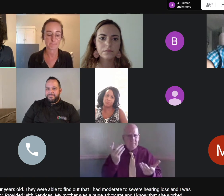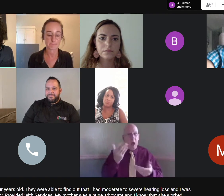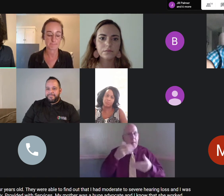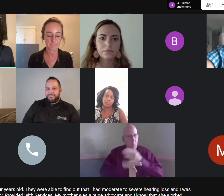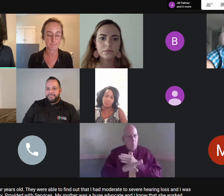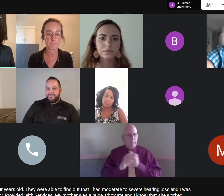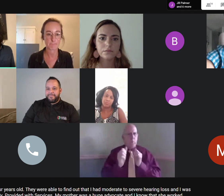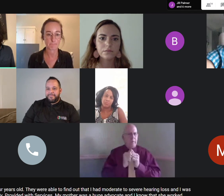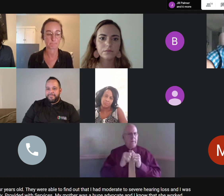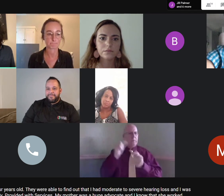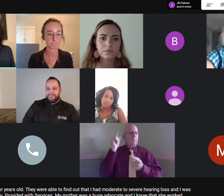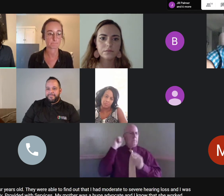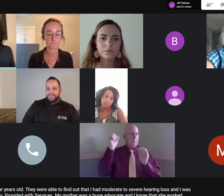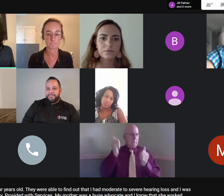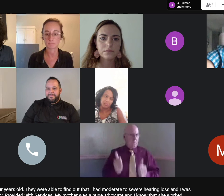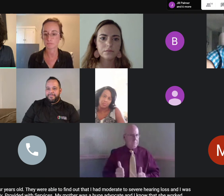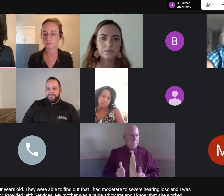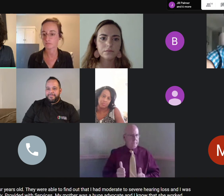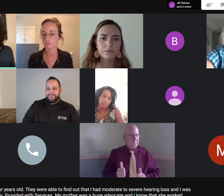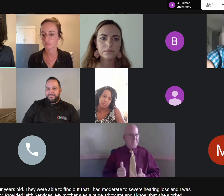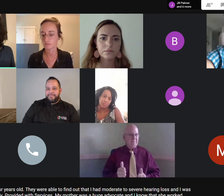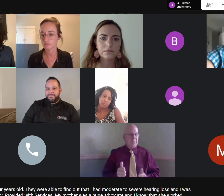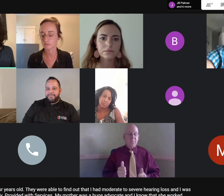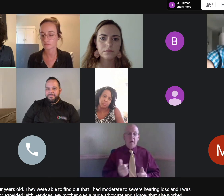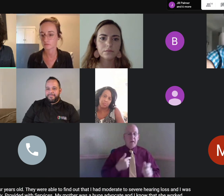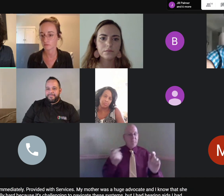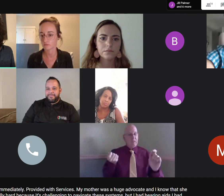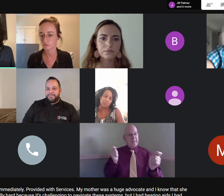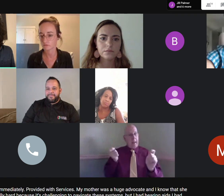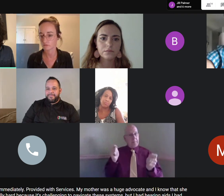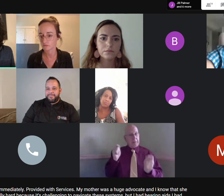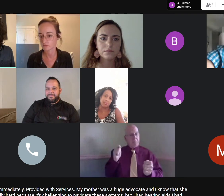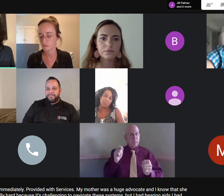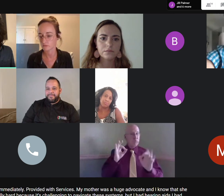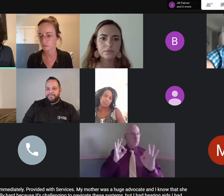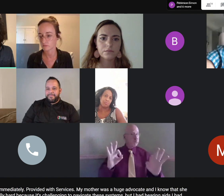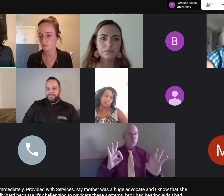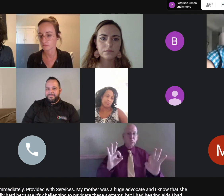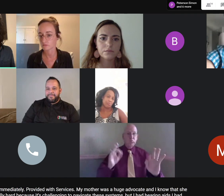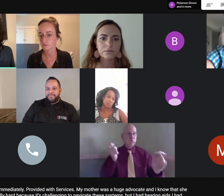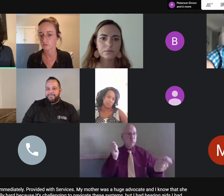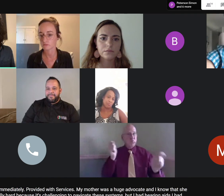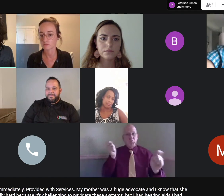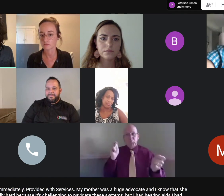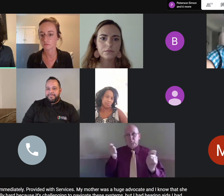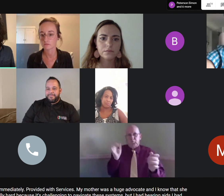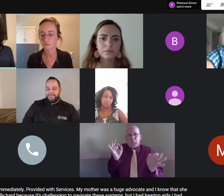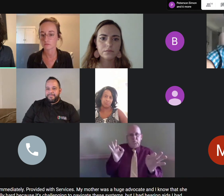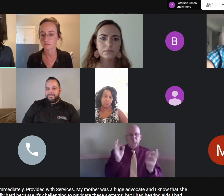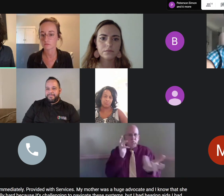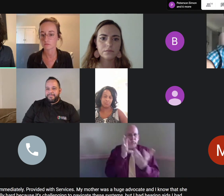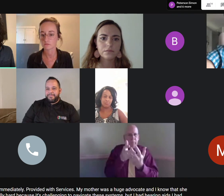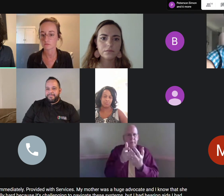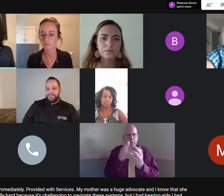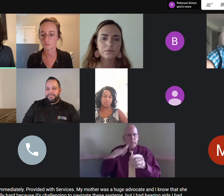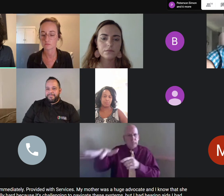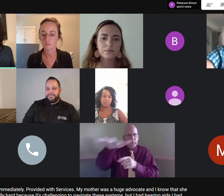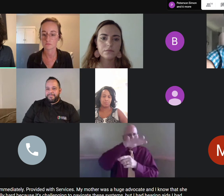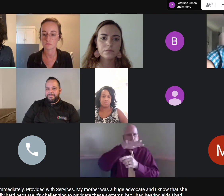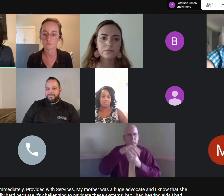like that. And I adapted very well. So that was something that I felt